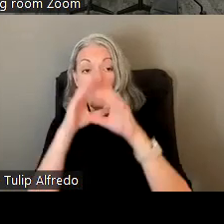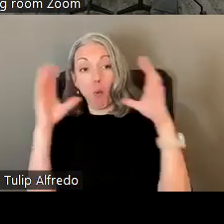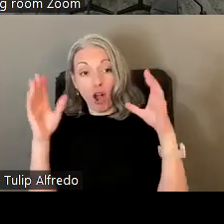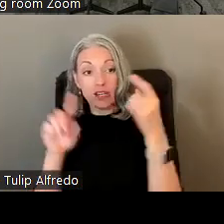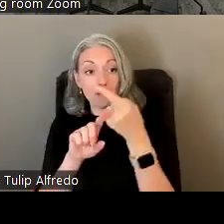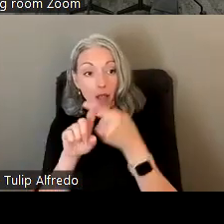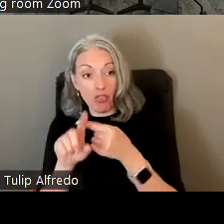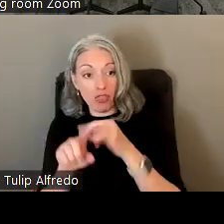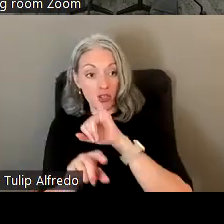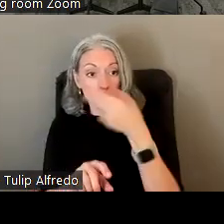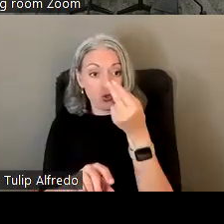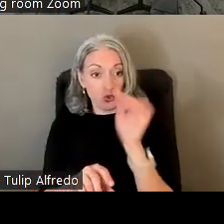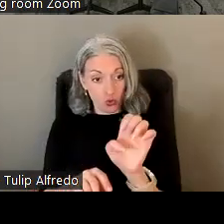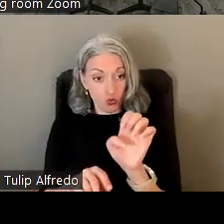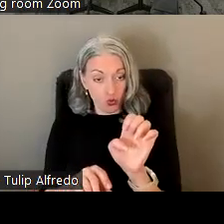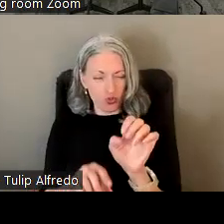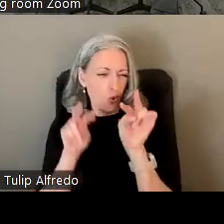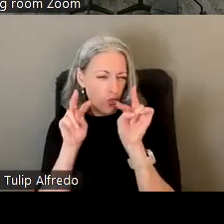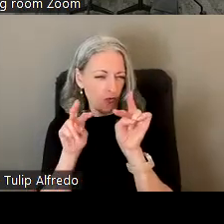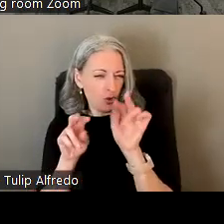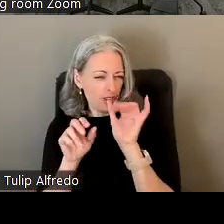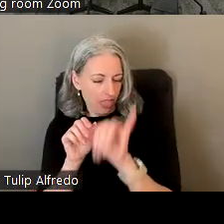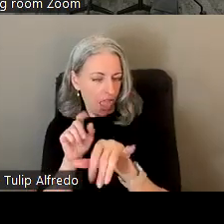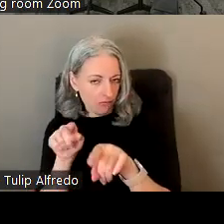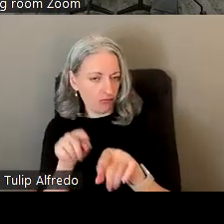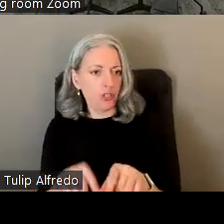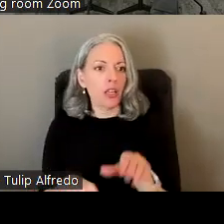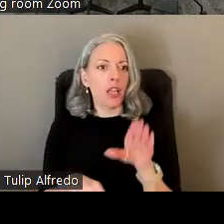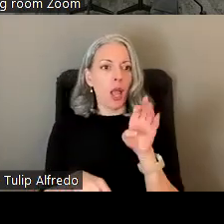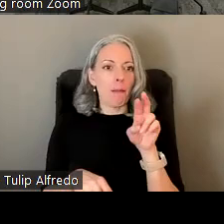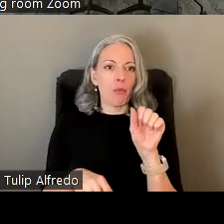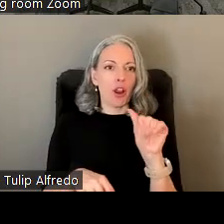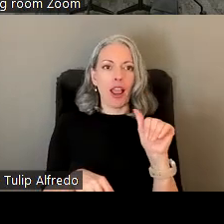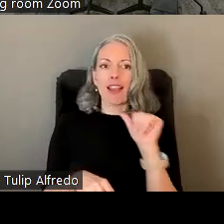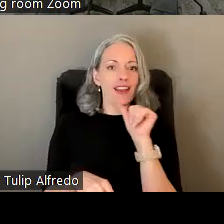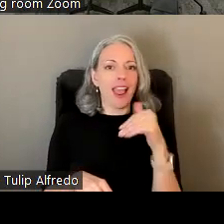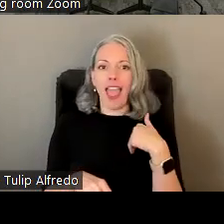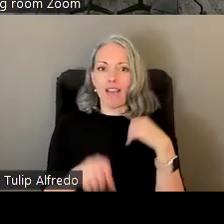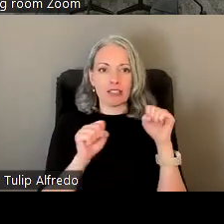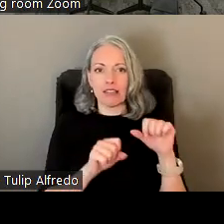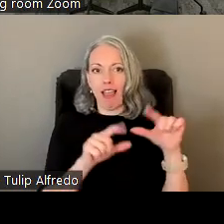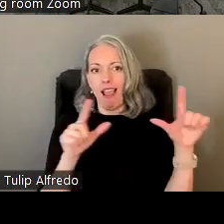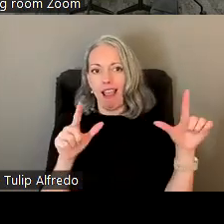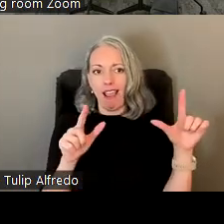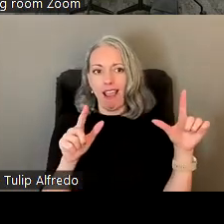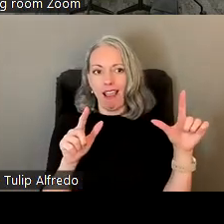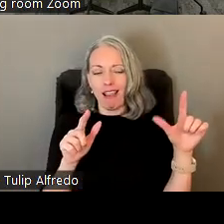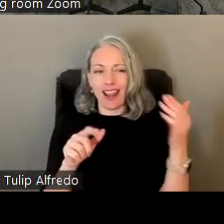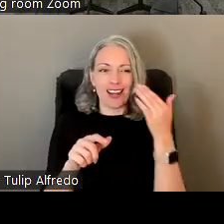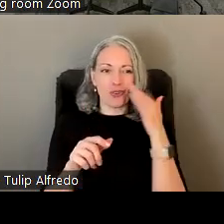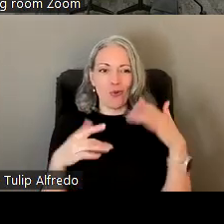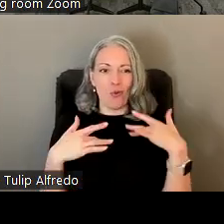that. And then before we move on to Barbara, I didn't have a slide because we didn't know exactly what was going to go on with our bill